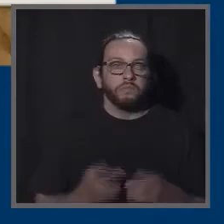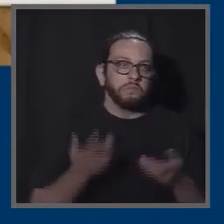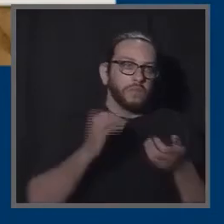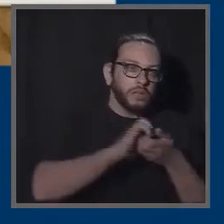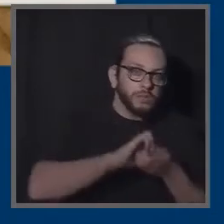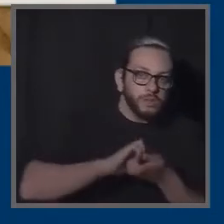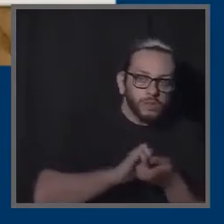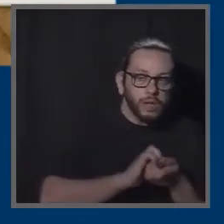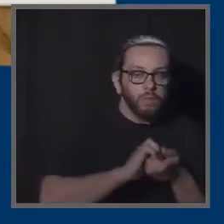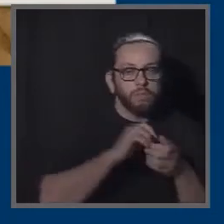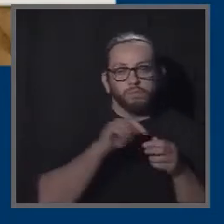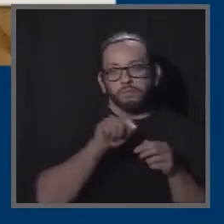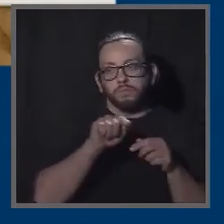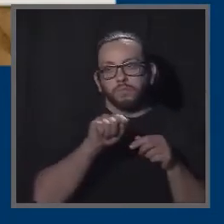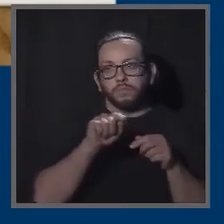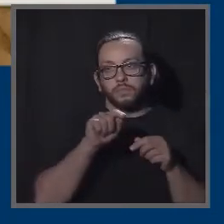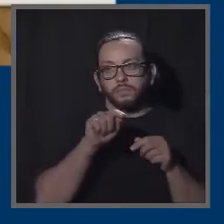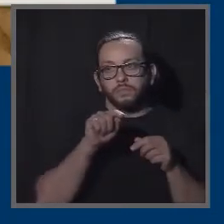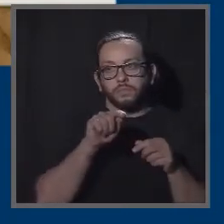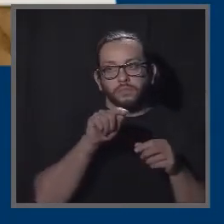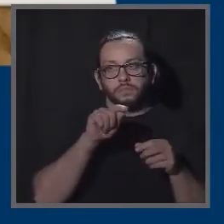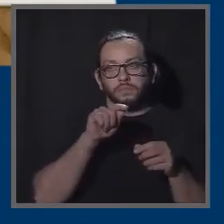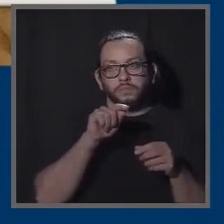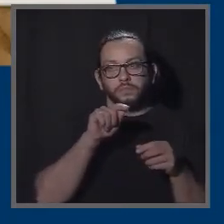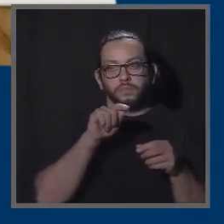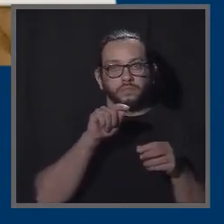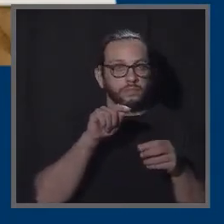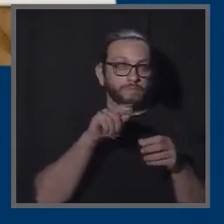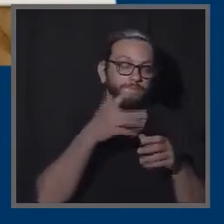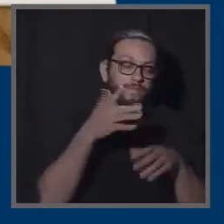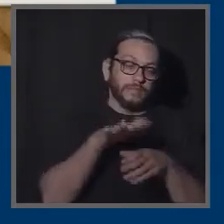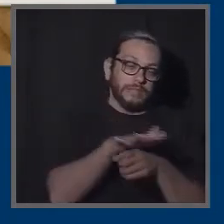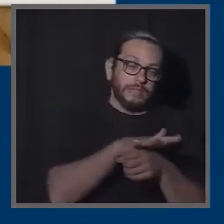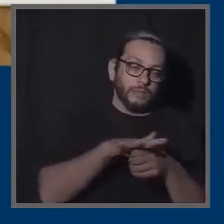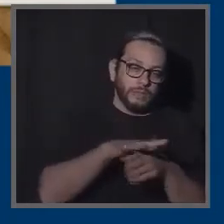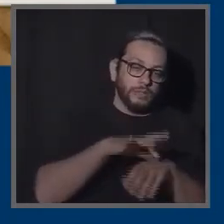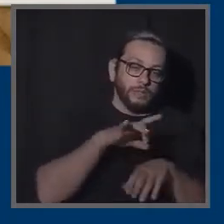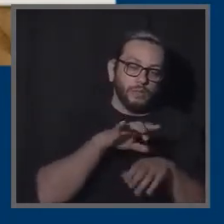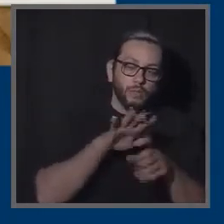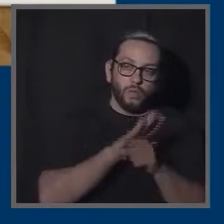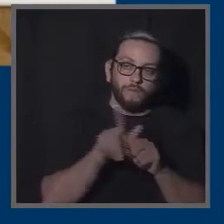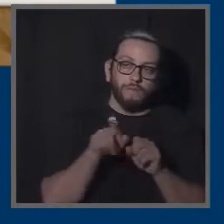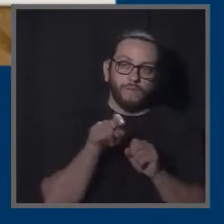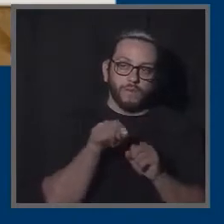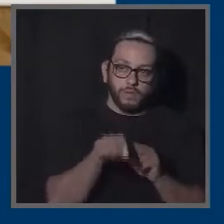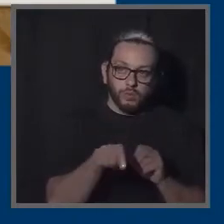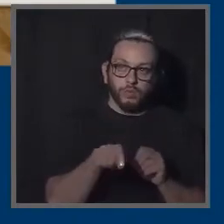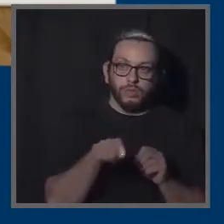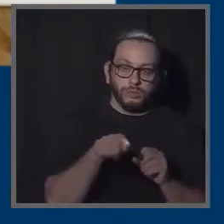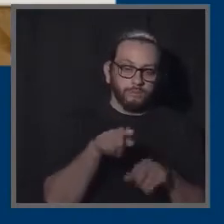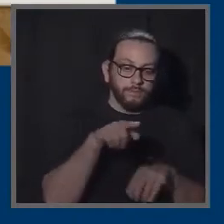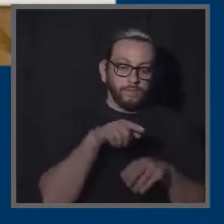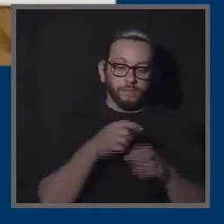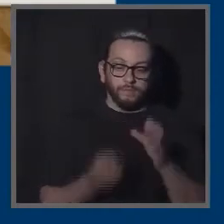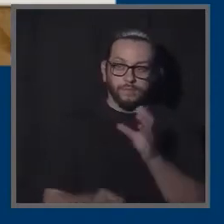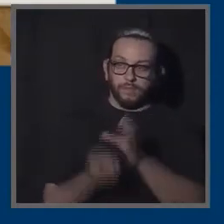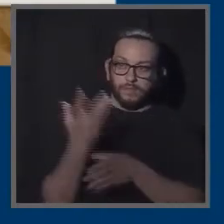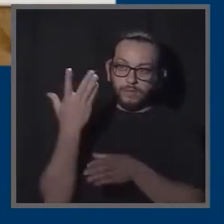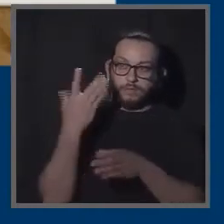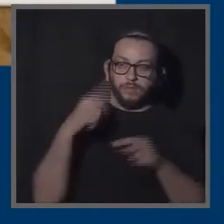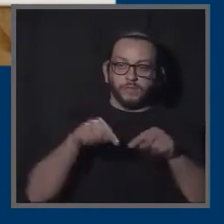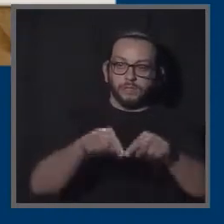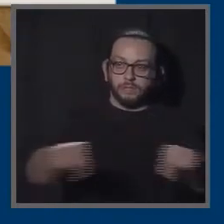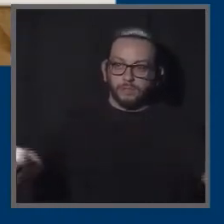COVID, because Creative Dundee has created a digital space for people in the city to imagine what